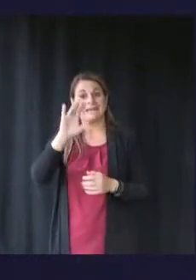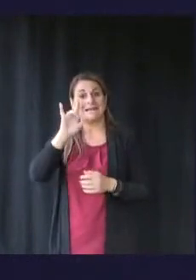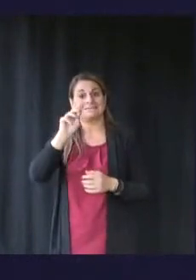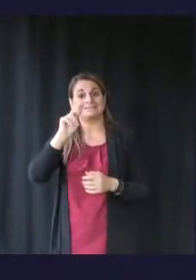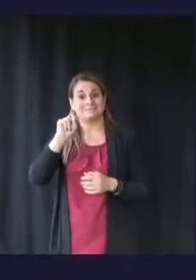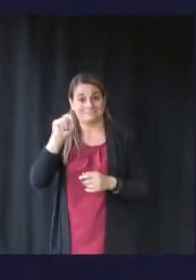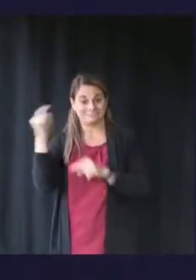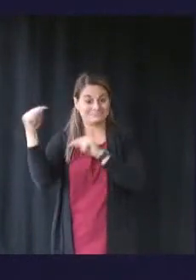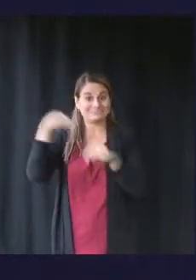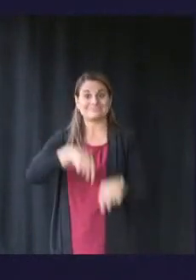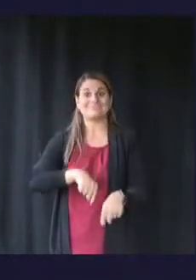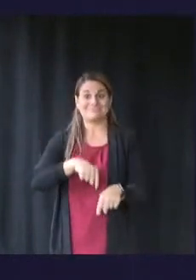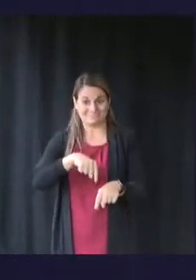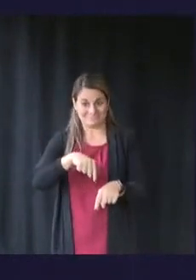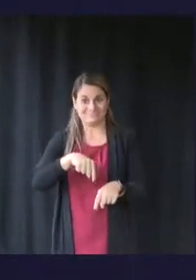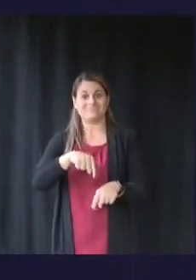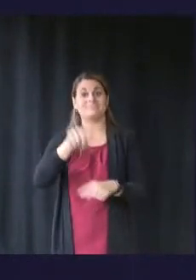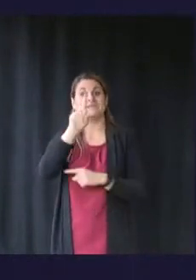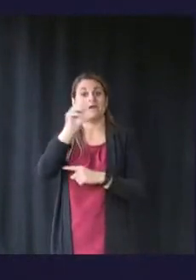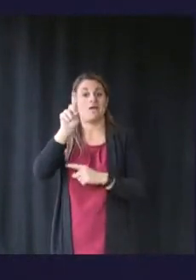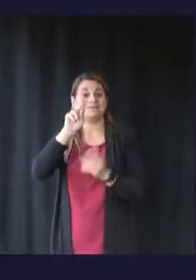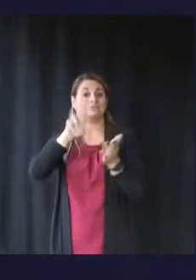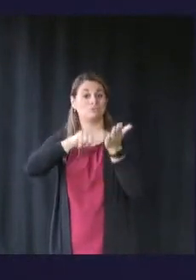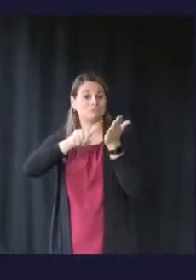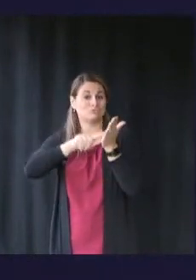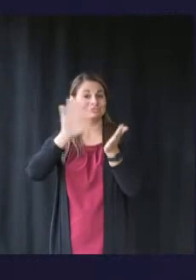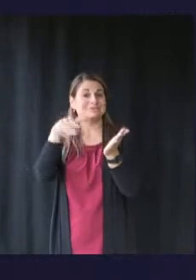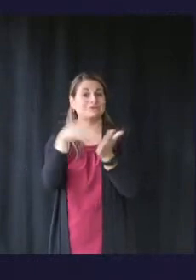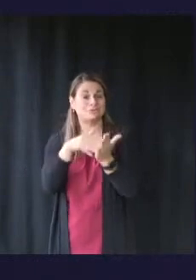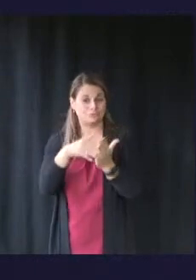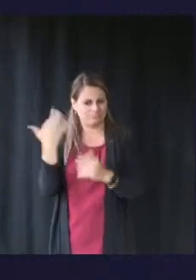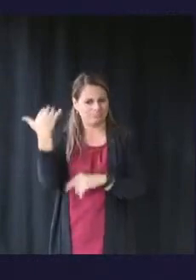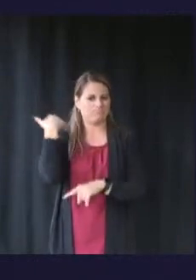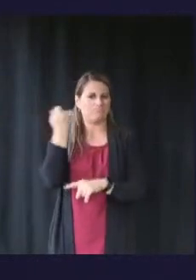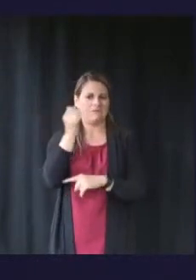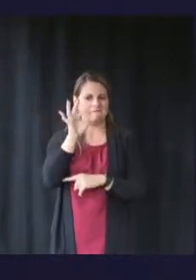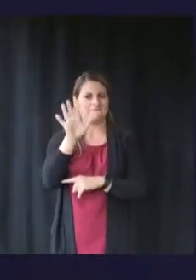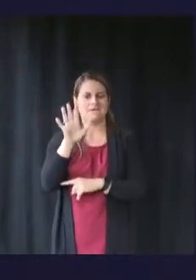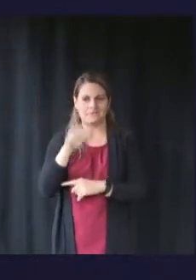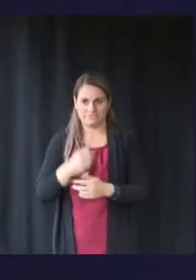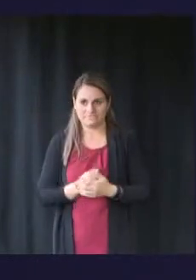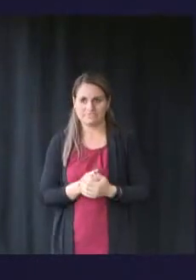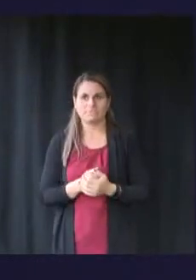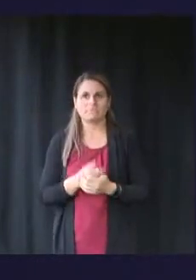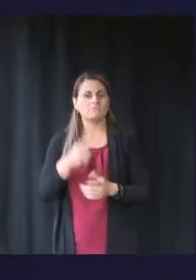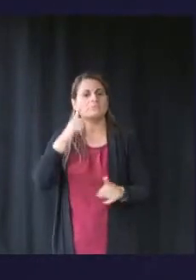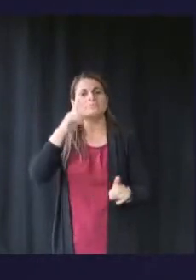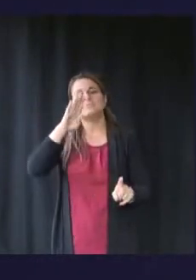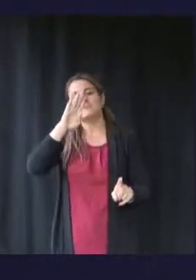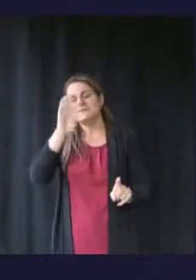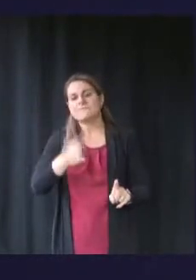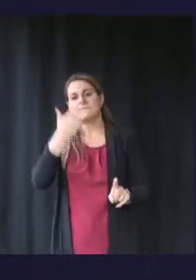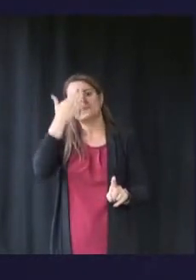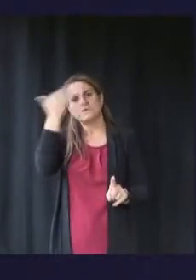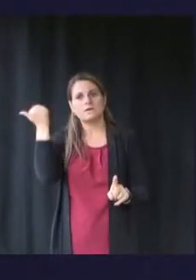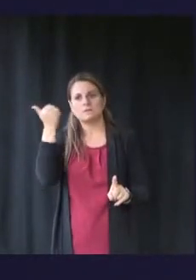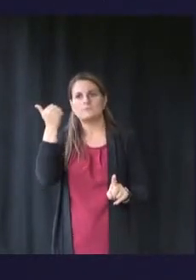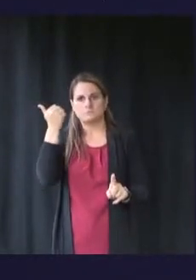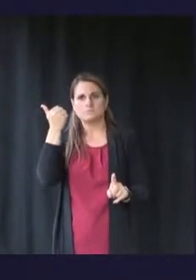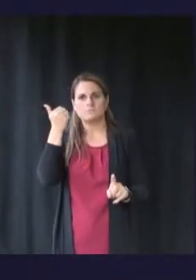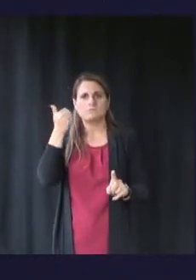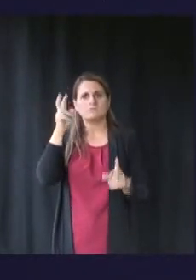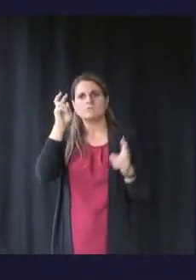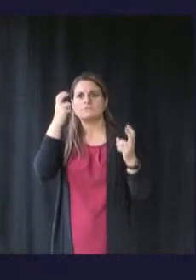road to tyranny, we must never forget, begins with the destruction of